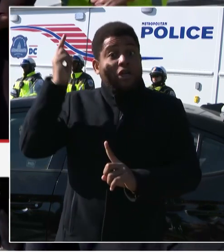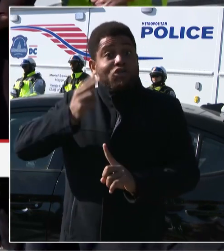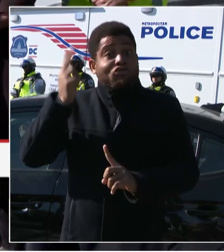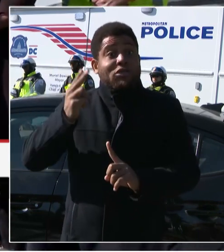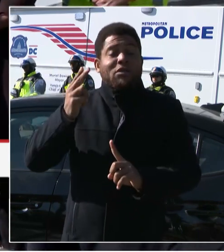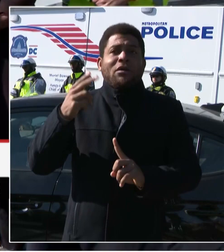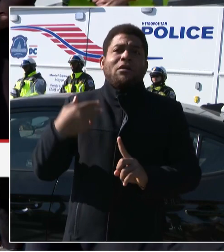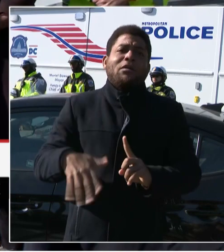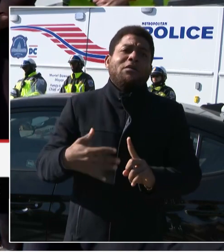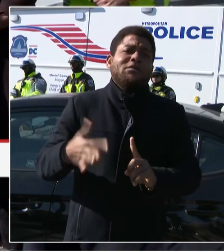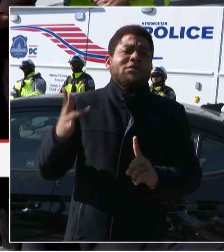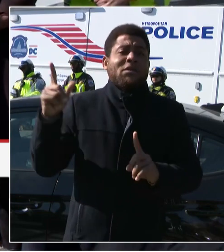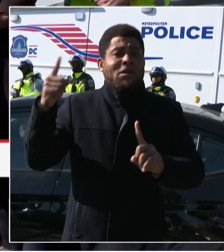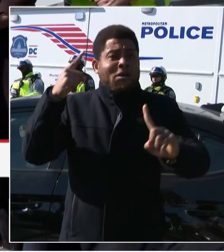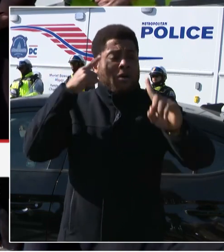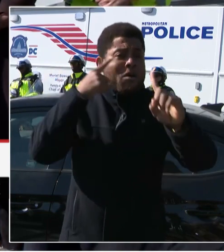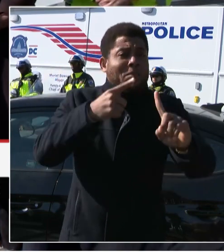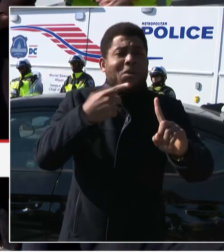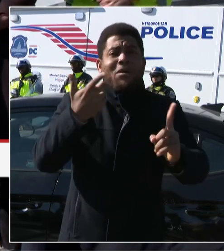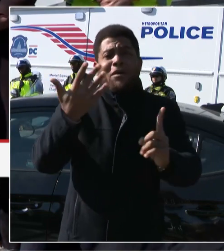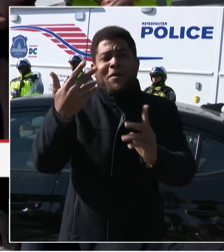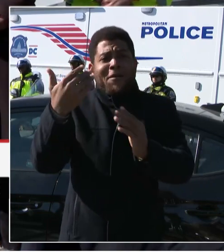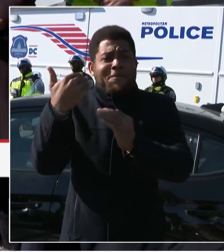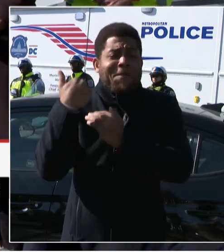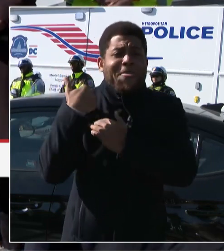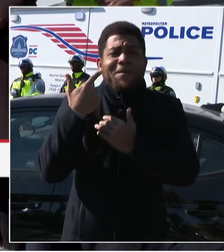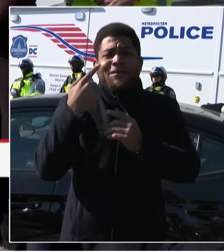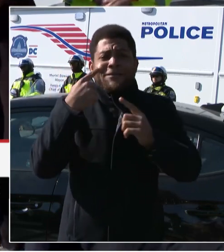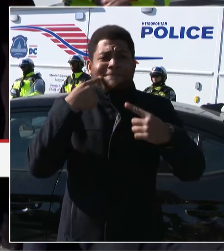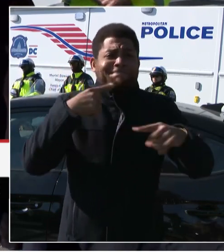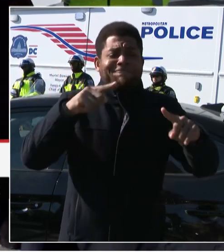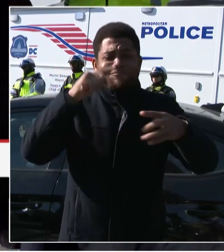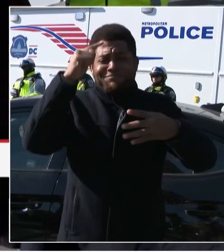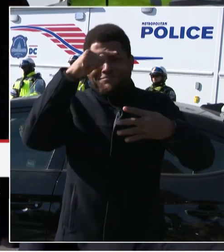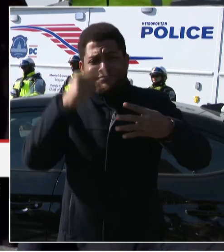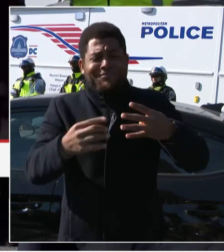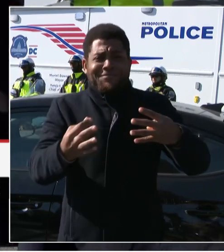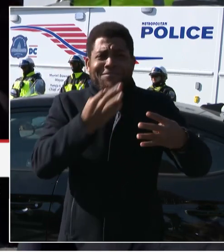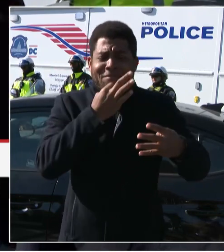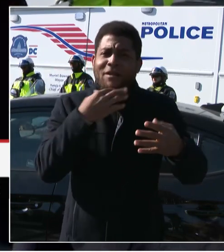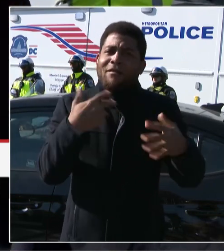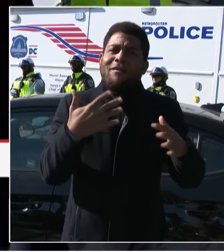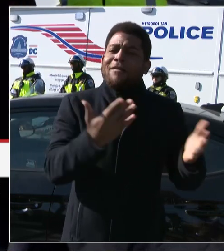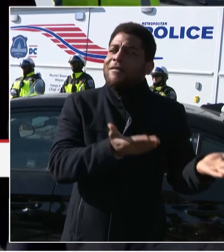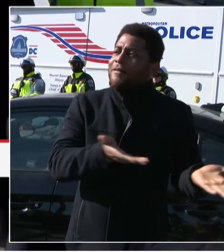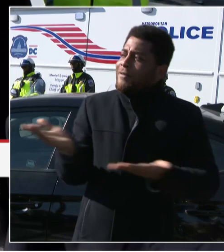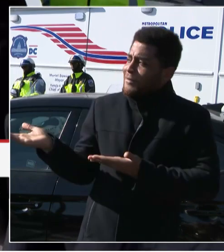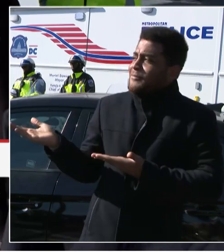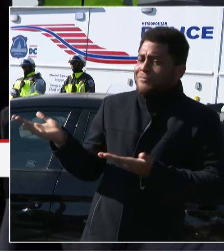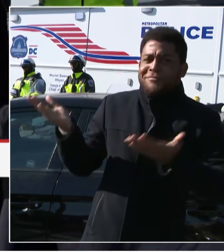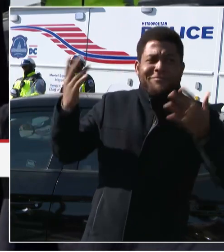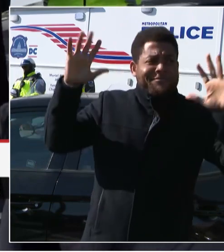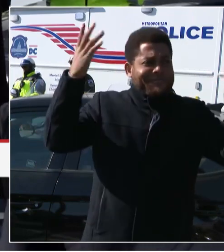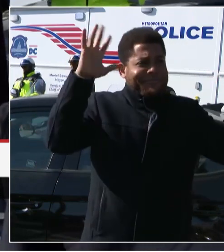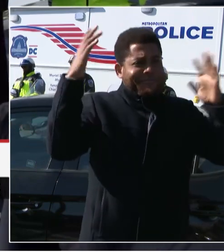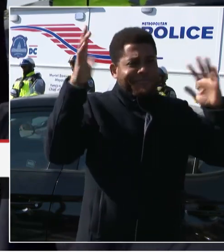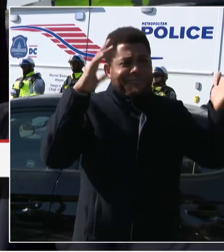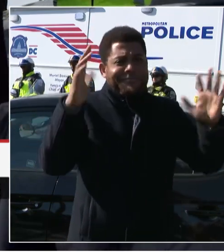accountability, and execution. Madam Mayor Muriel Bowser. Thank you, Elizabeth. Thank you. Thank you.